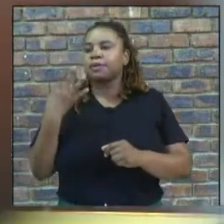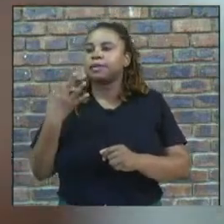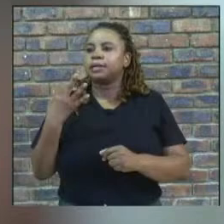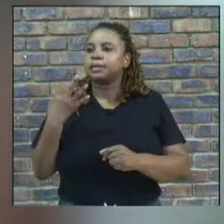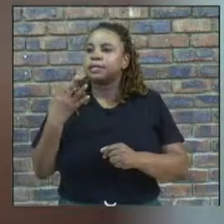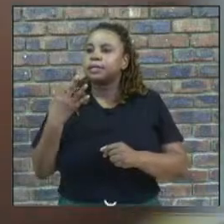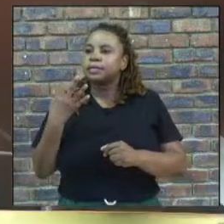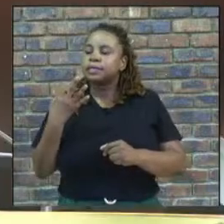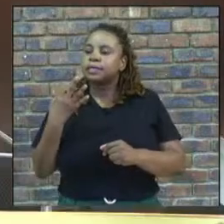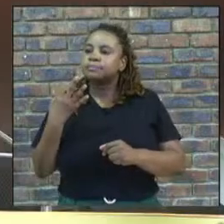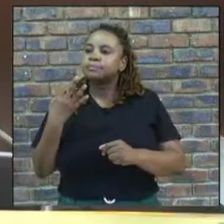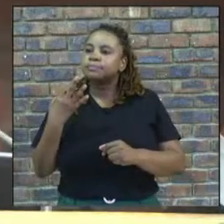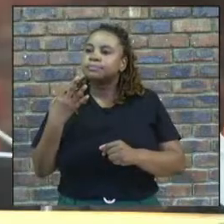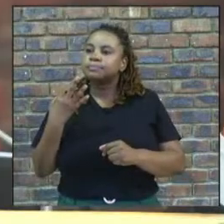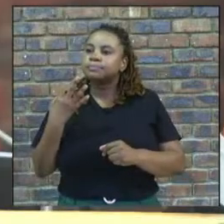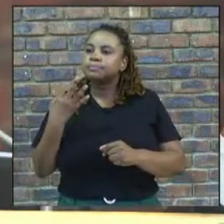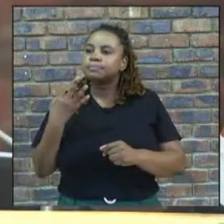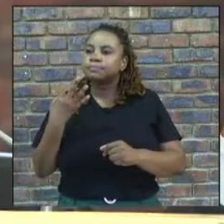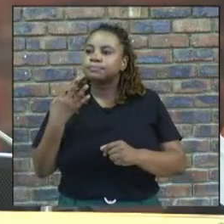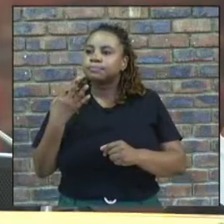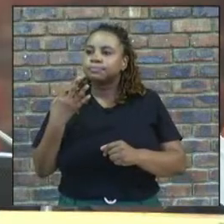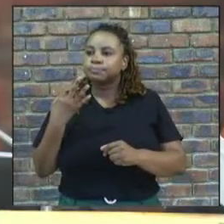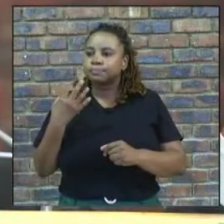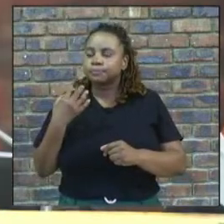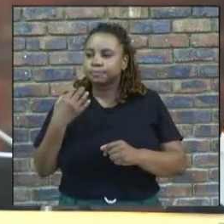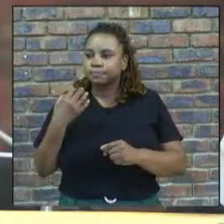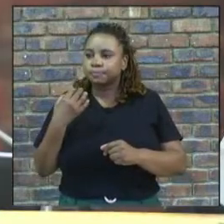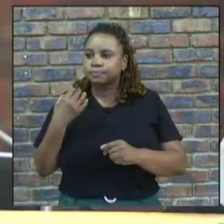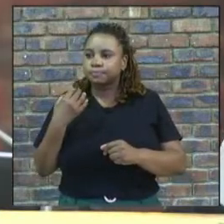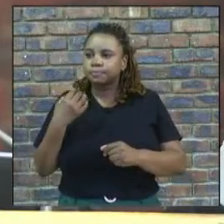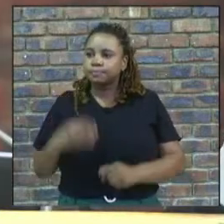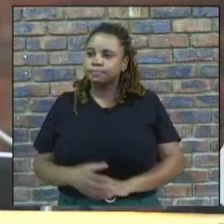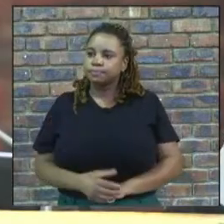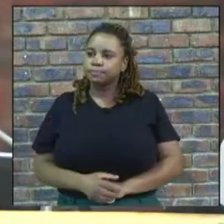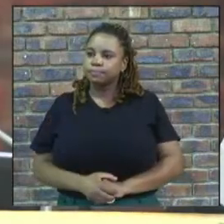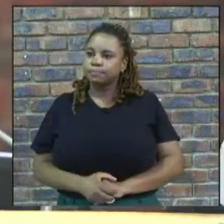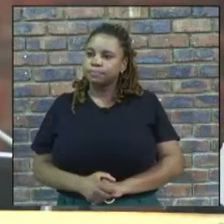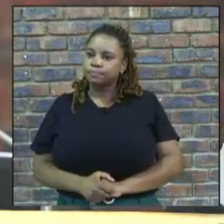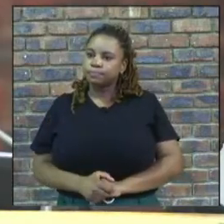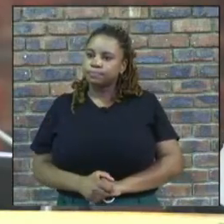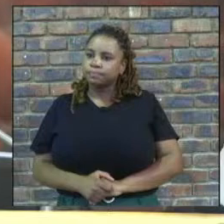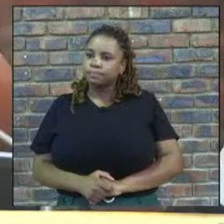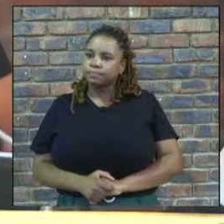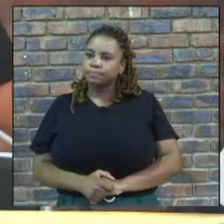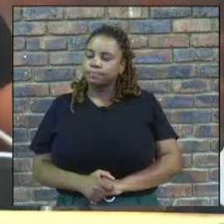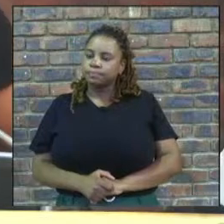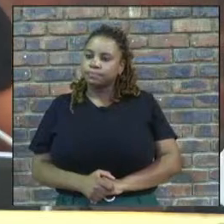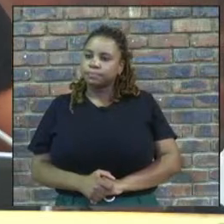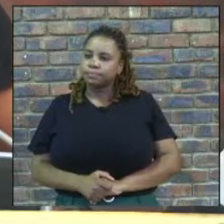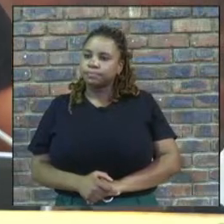Number 3. No, mama fetso bua ke number 2. Lebitso la ke mang?